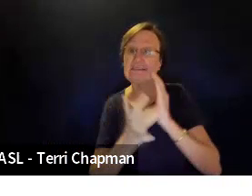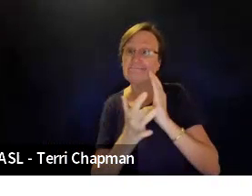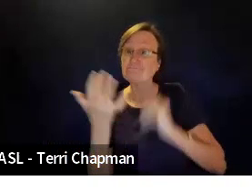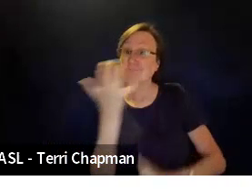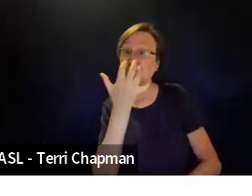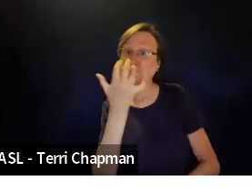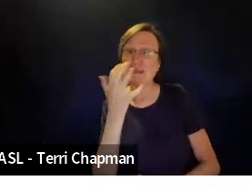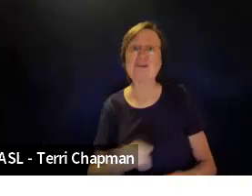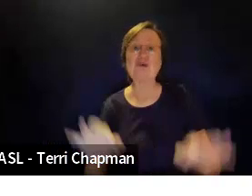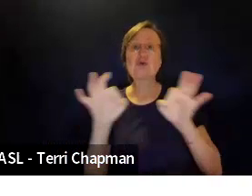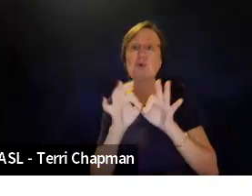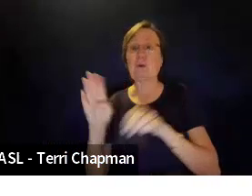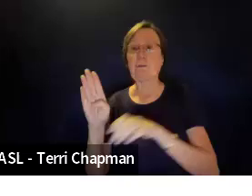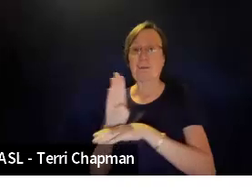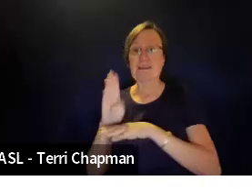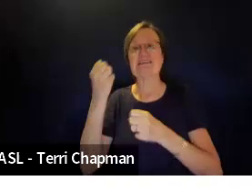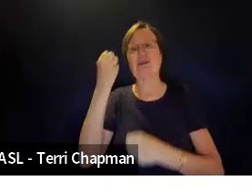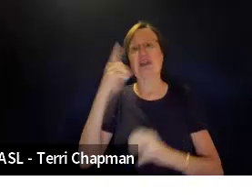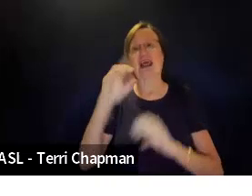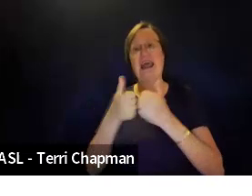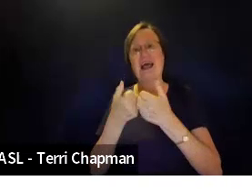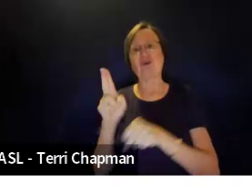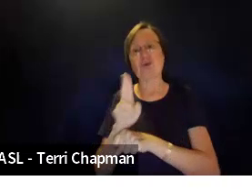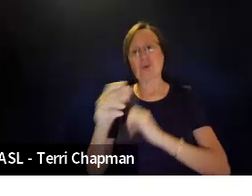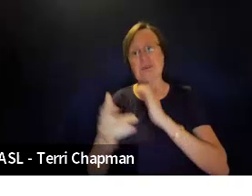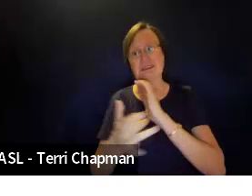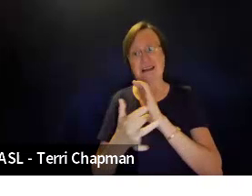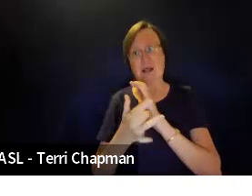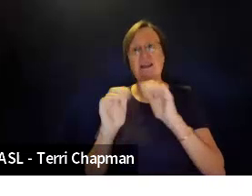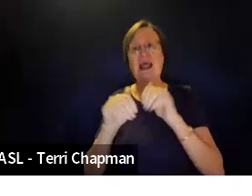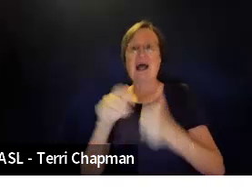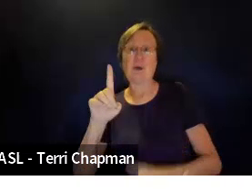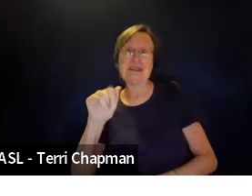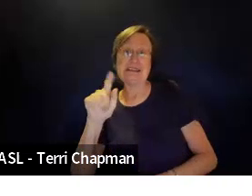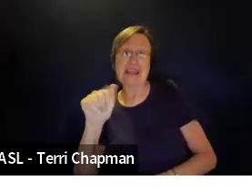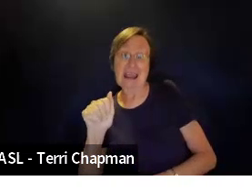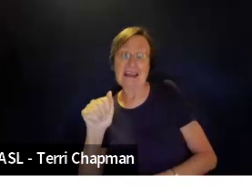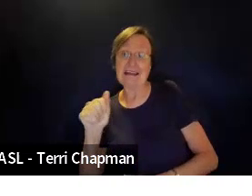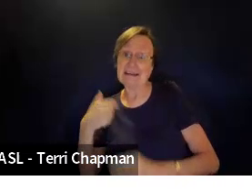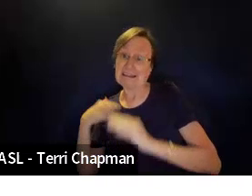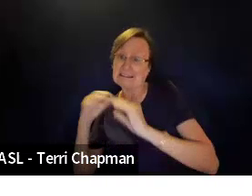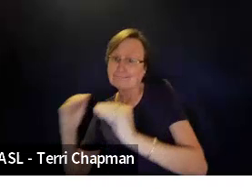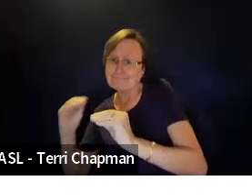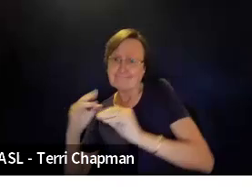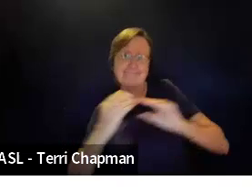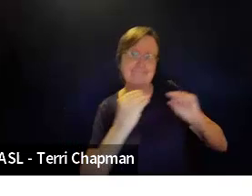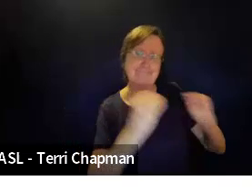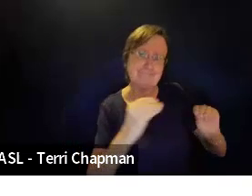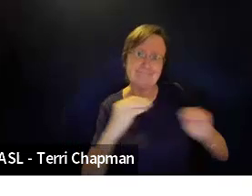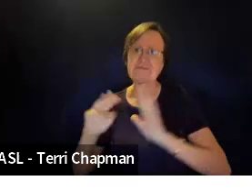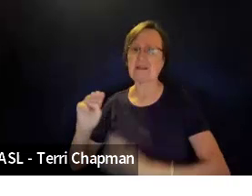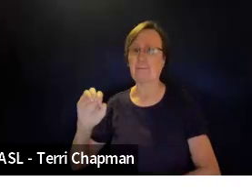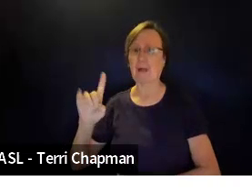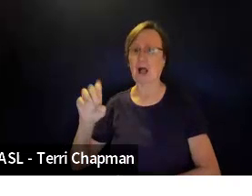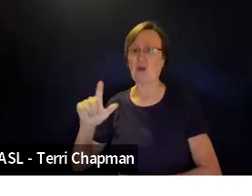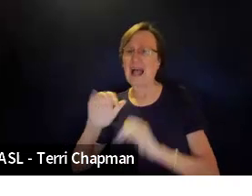how the technology is being used, how the data that is training the models is collected, and how